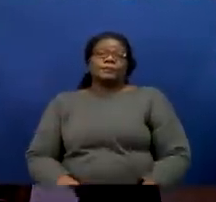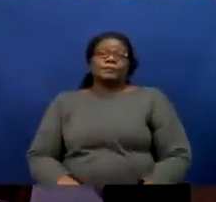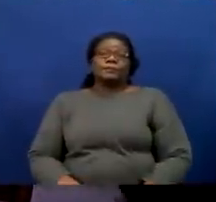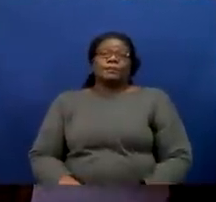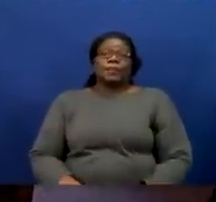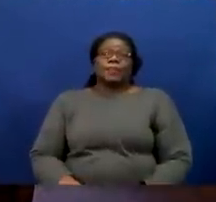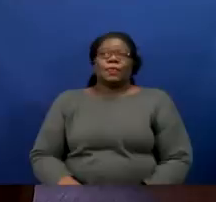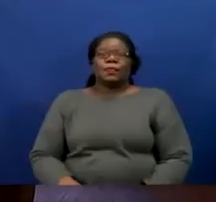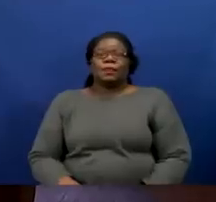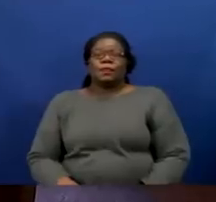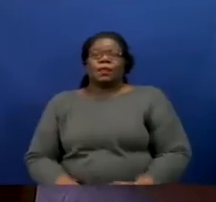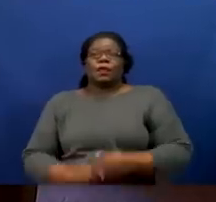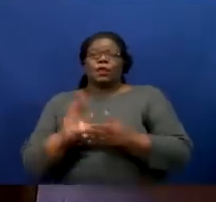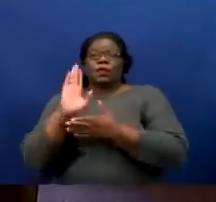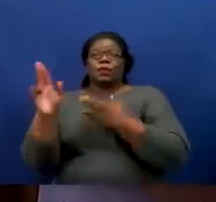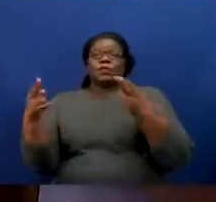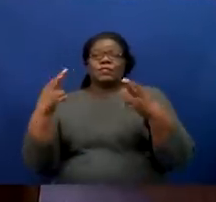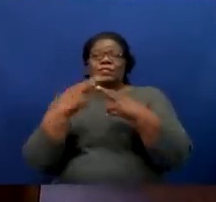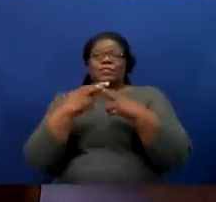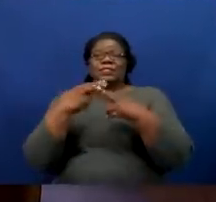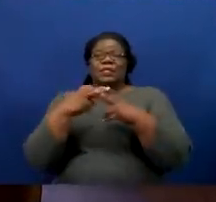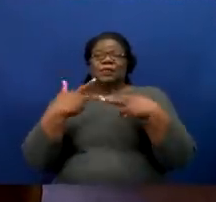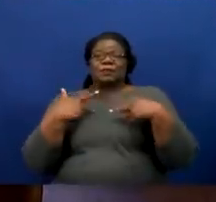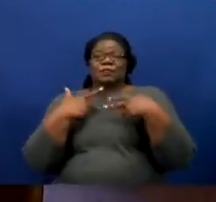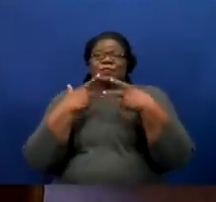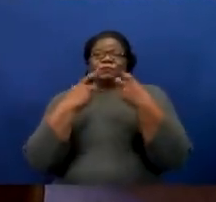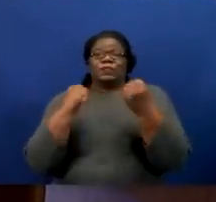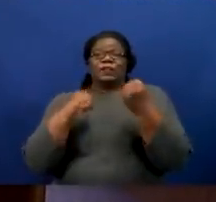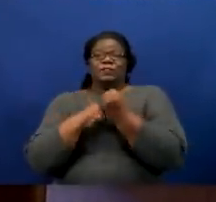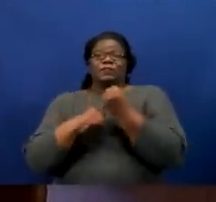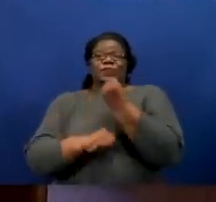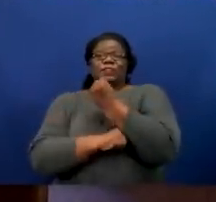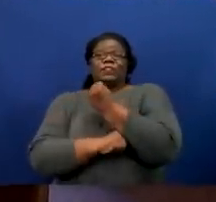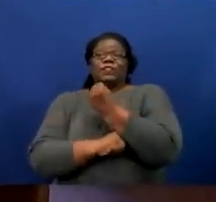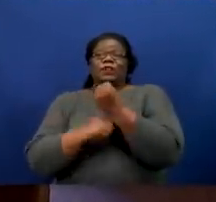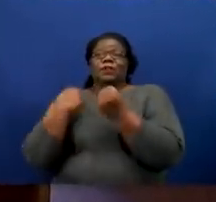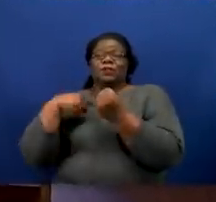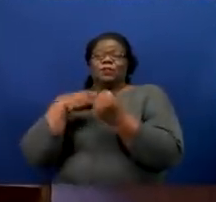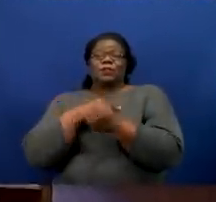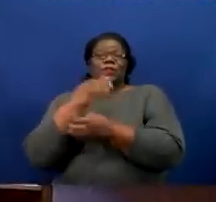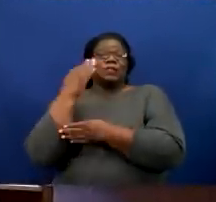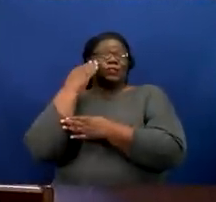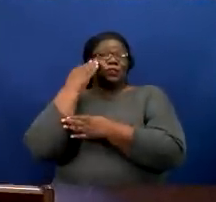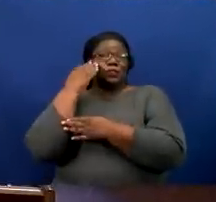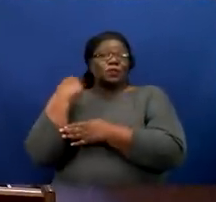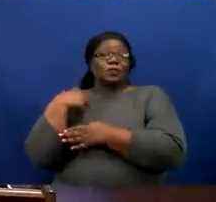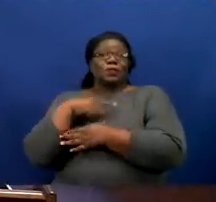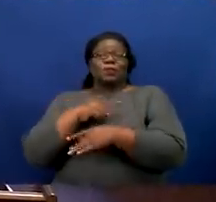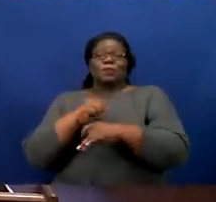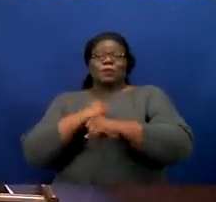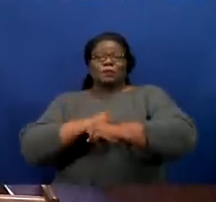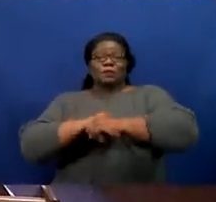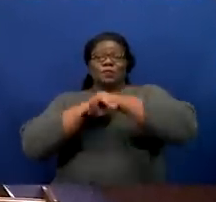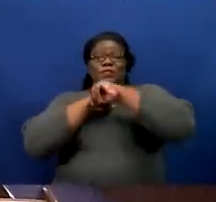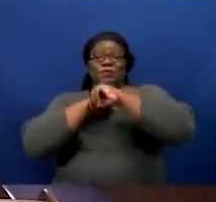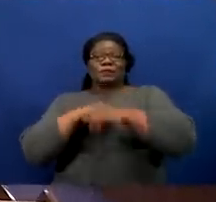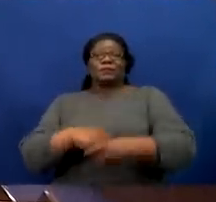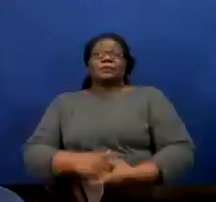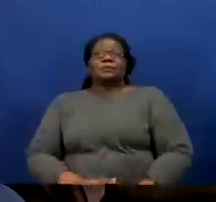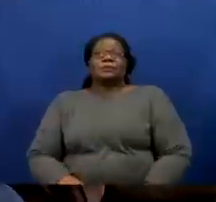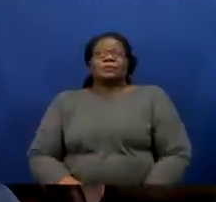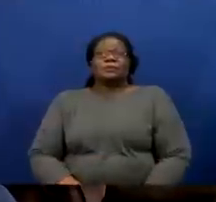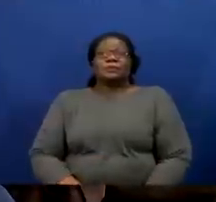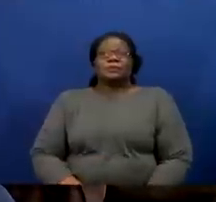Hallelujah. Your name is a strong tower, oh God, that we can run in and be safe. Hallelujah. Come on, baby. Let's sing